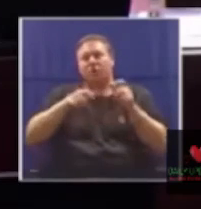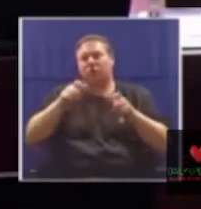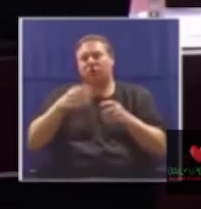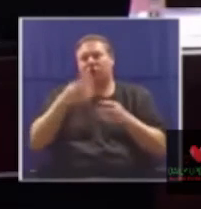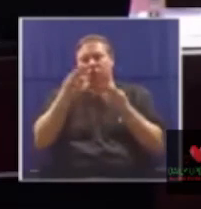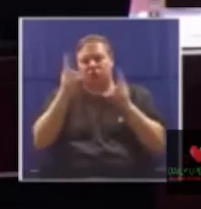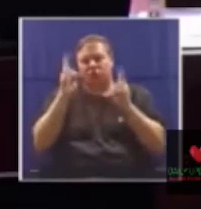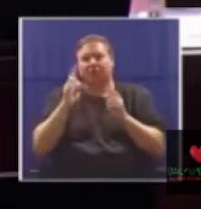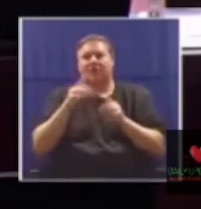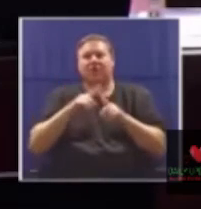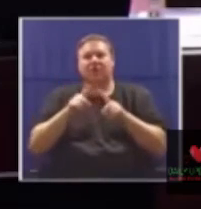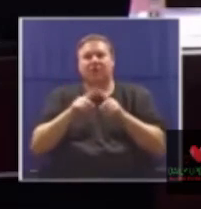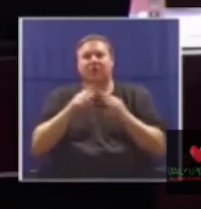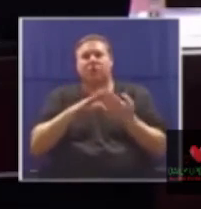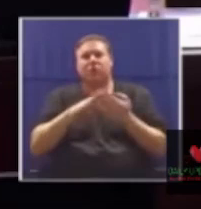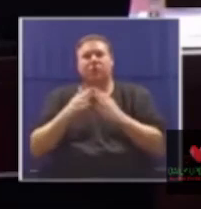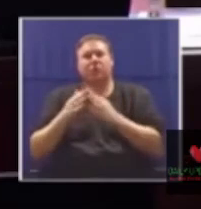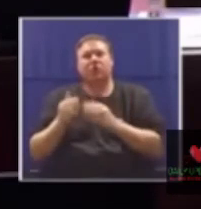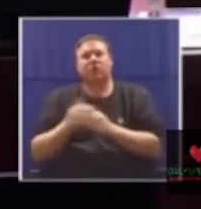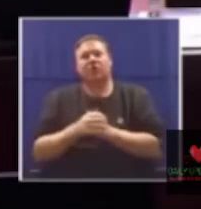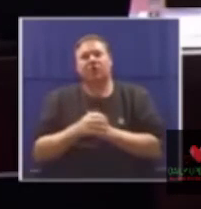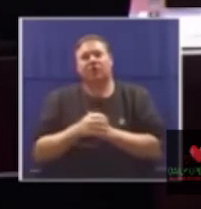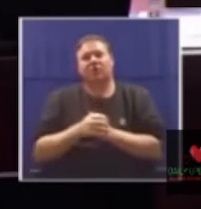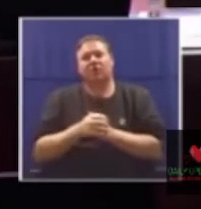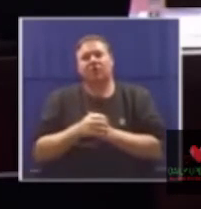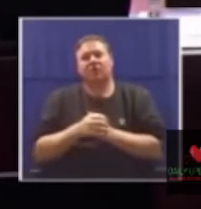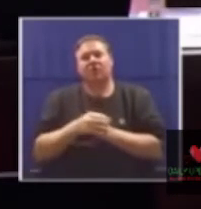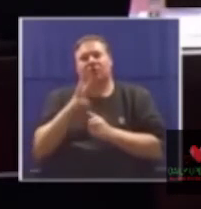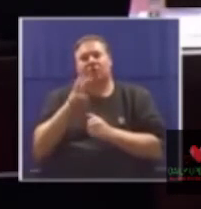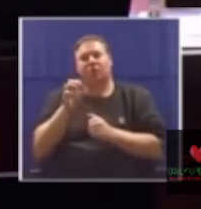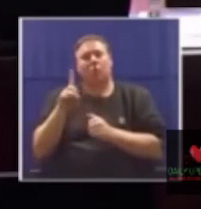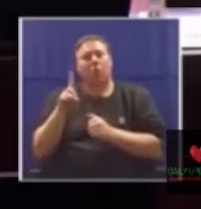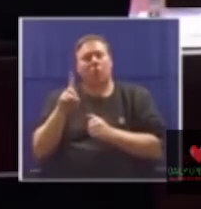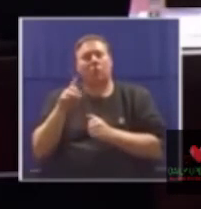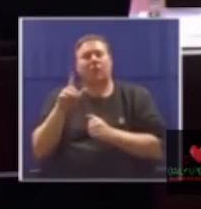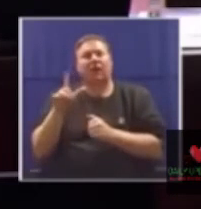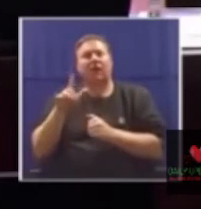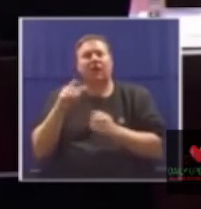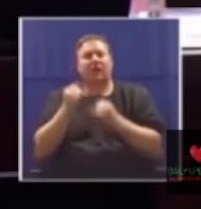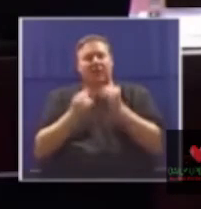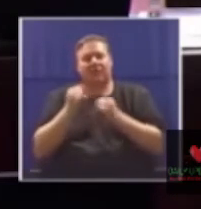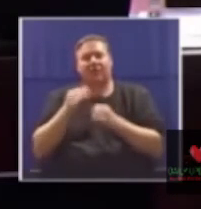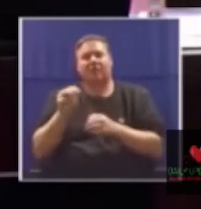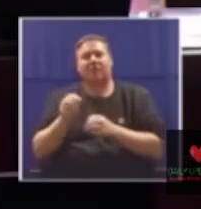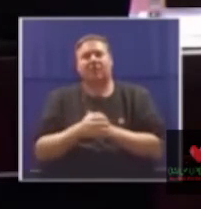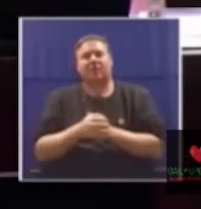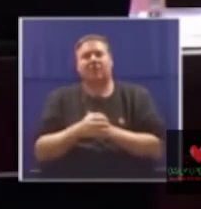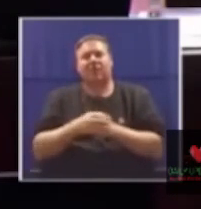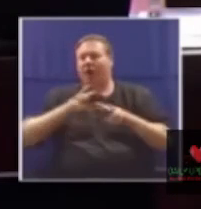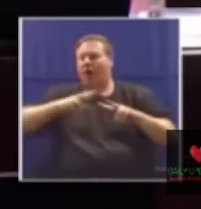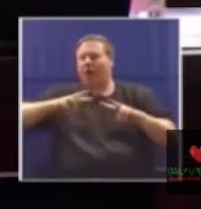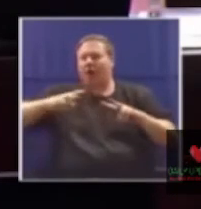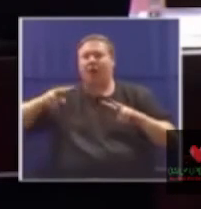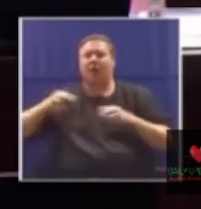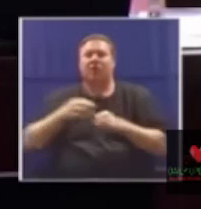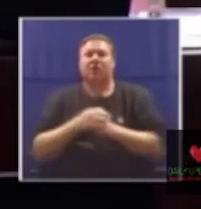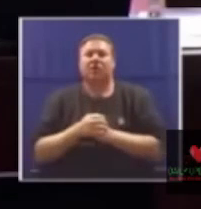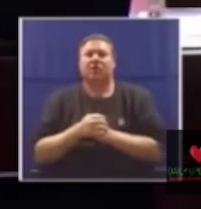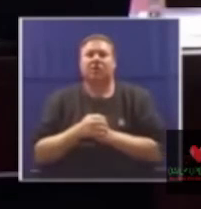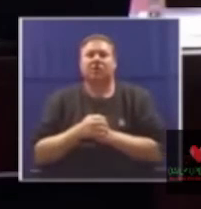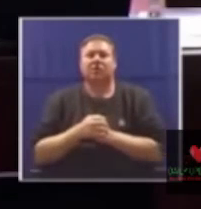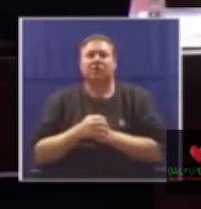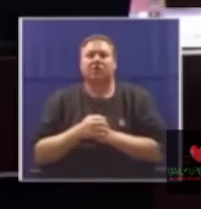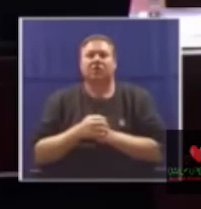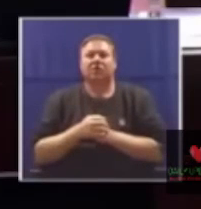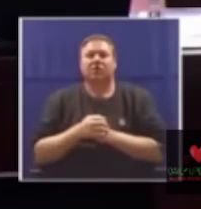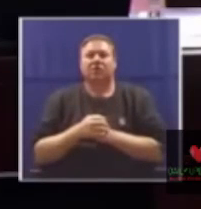in different communities, in Wao, in what level, in Comas, in Fatengten, so where the Commander-in-Chief is speaking